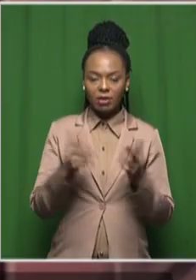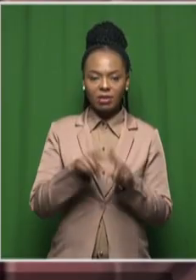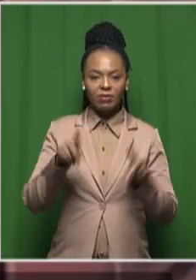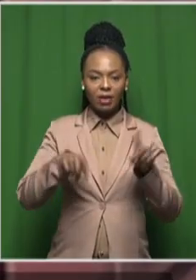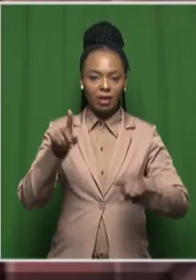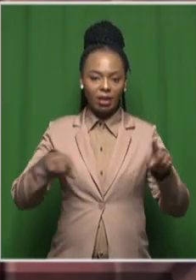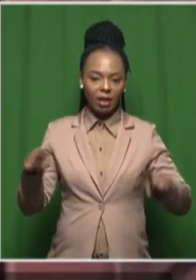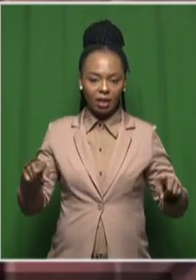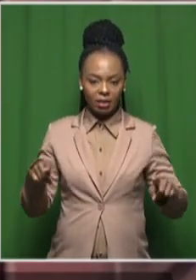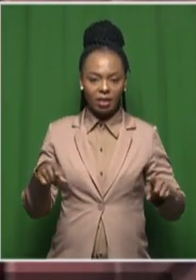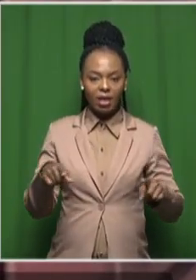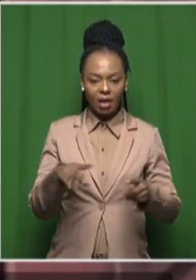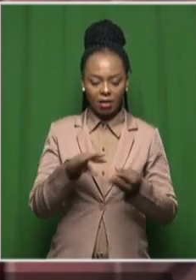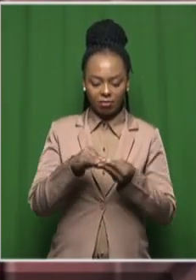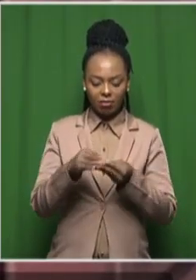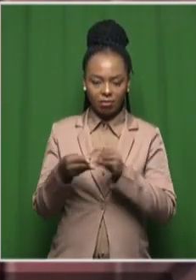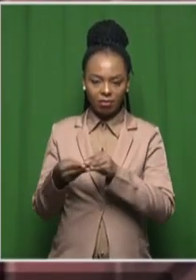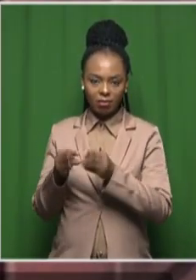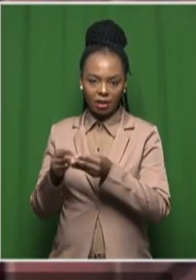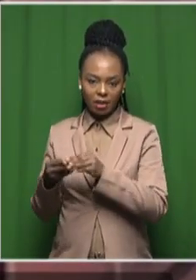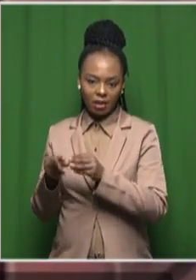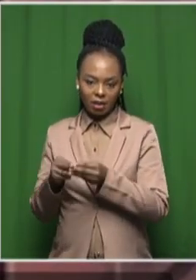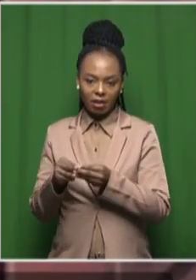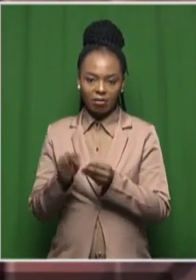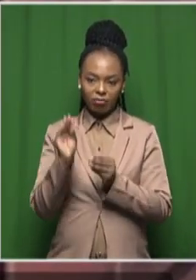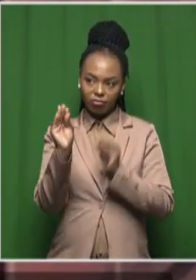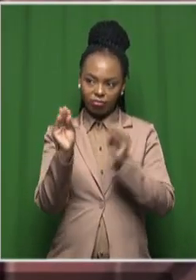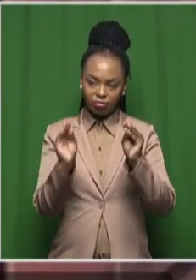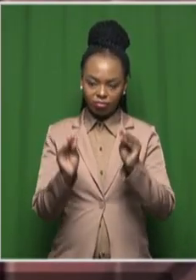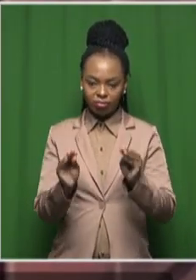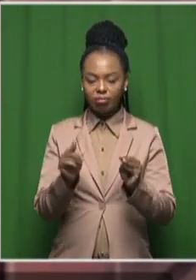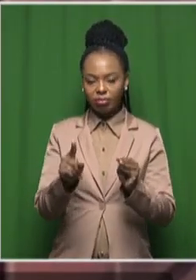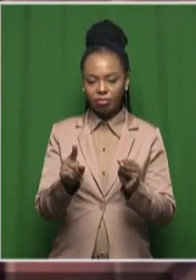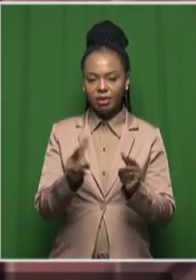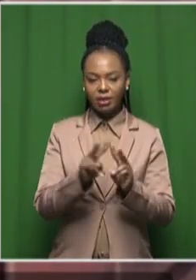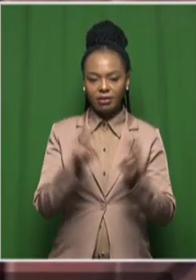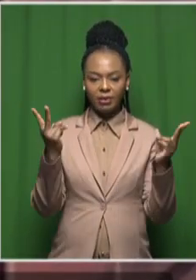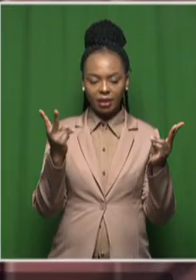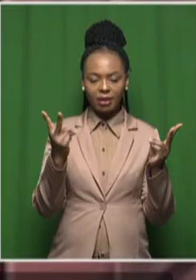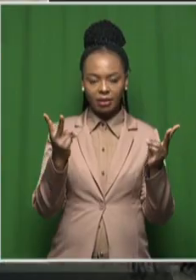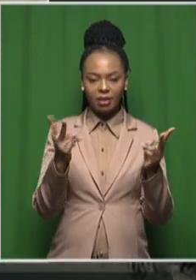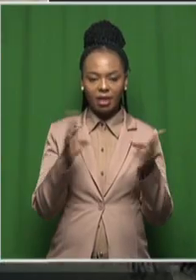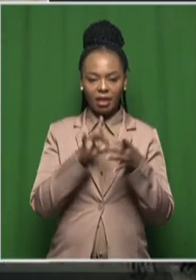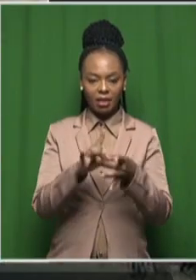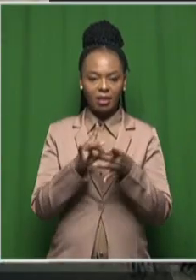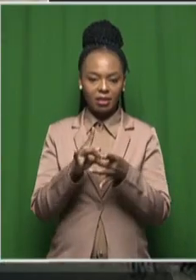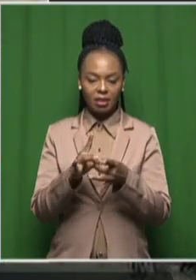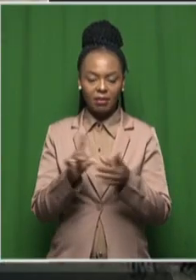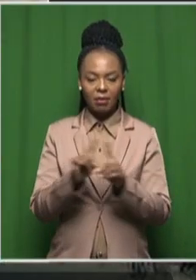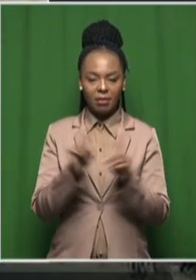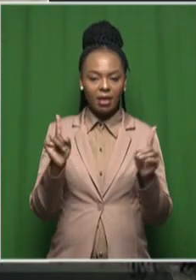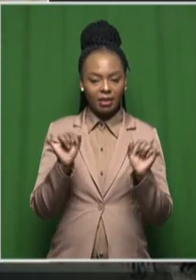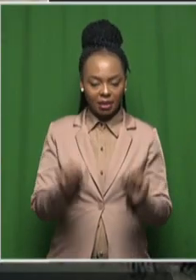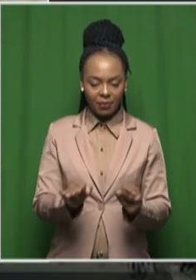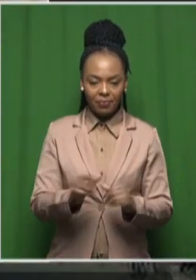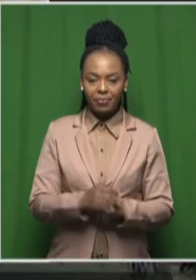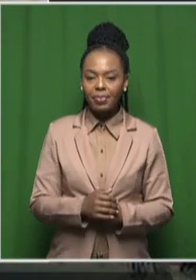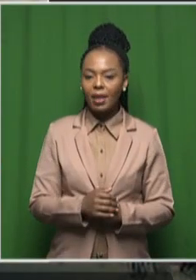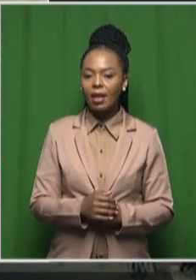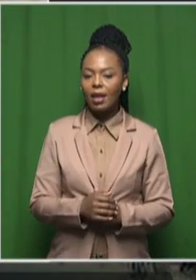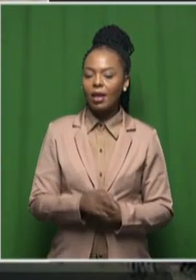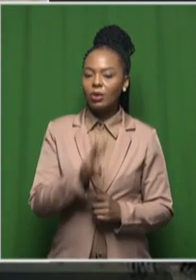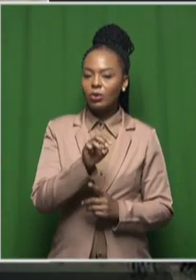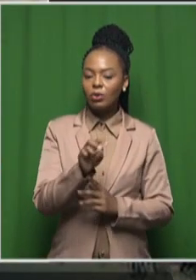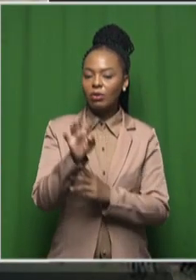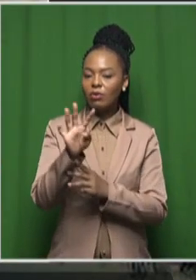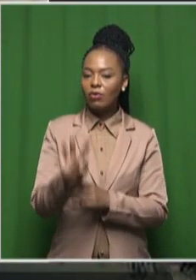have with clay, but there is very much equal representation, yeah. I'm actually so mortified that in 2024,